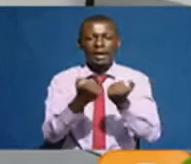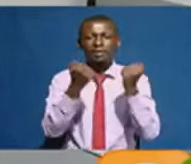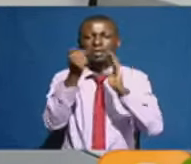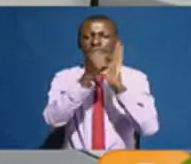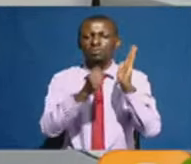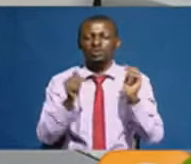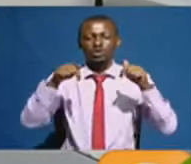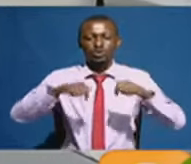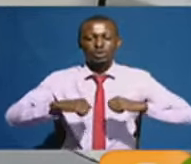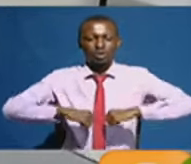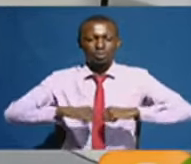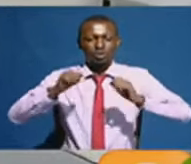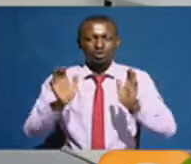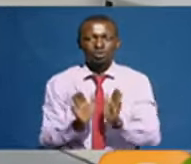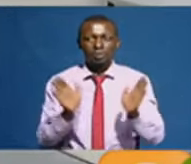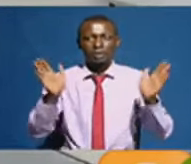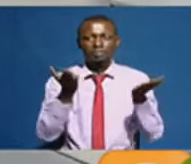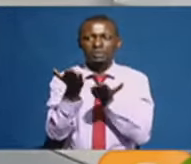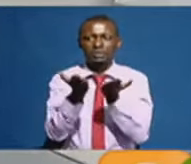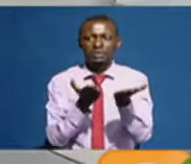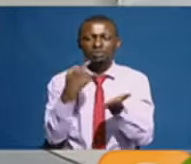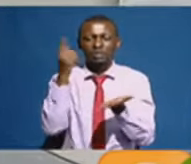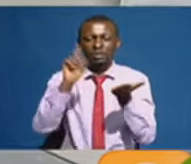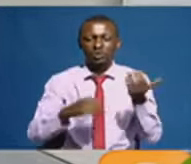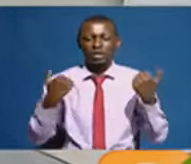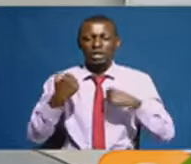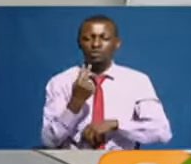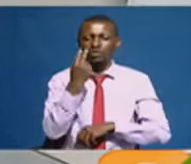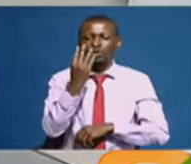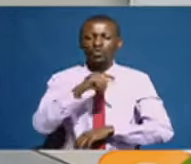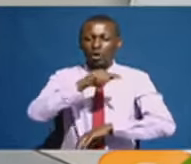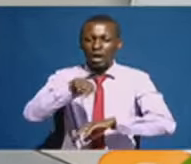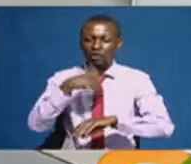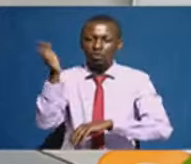public service saying that you have 24 hours to